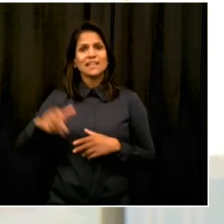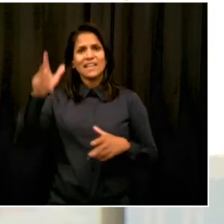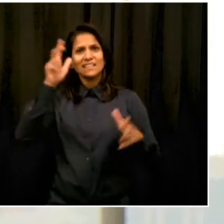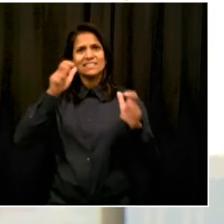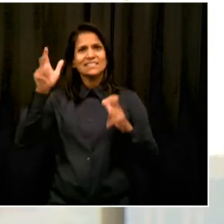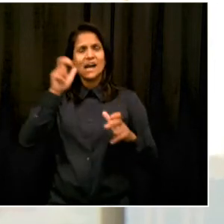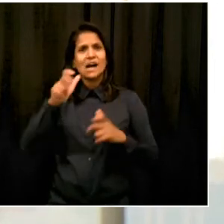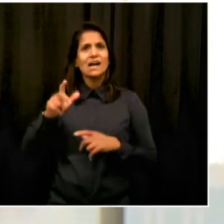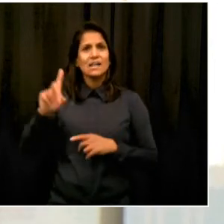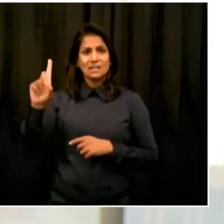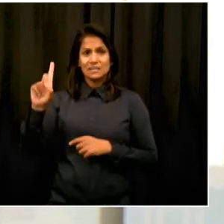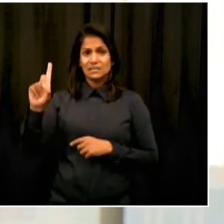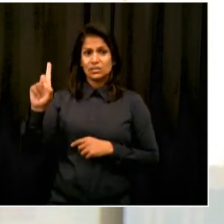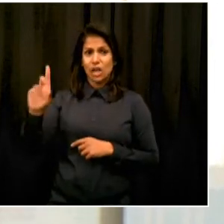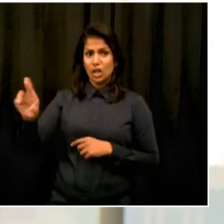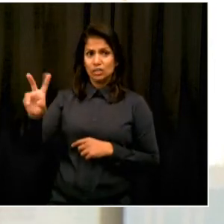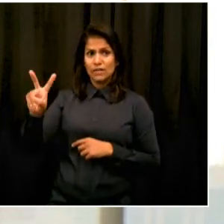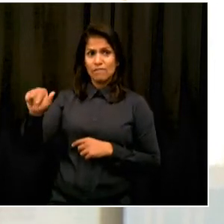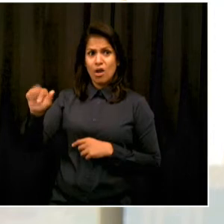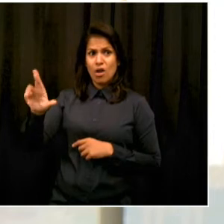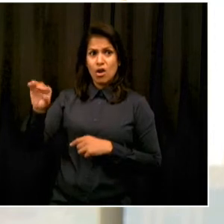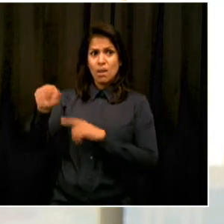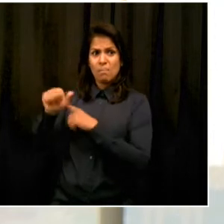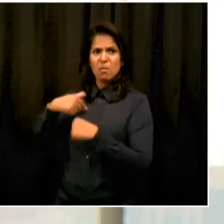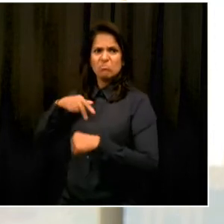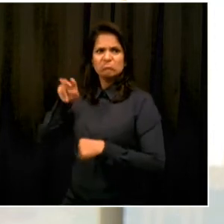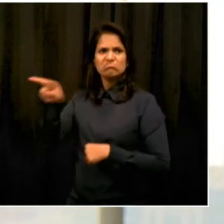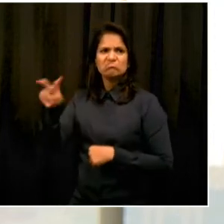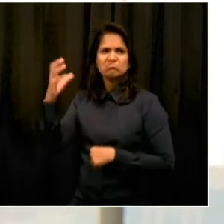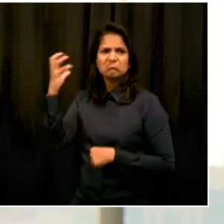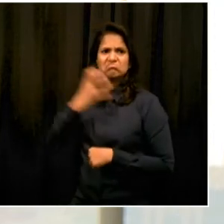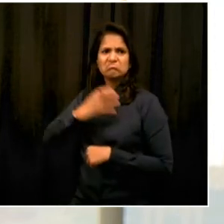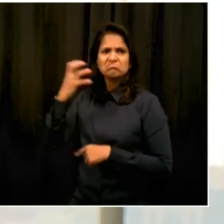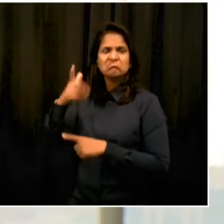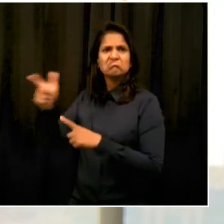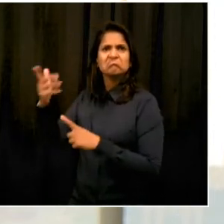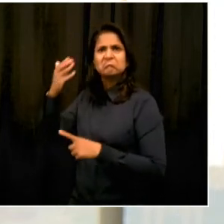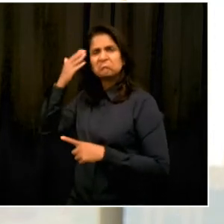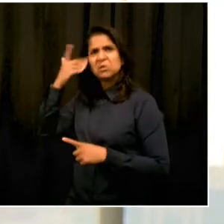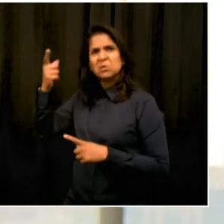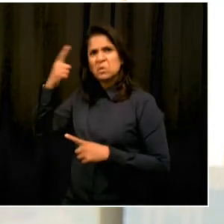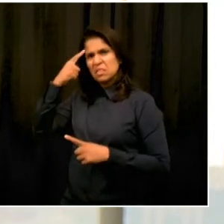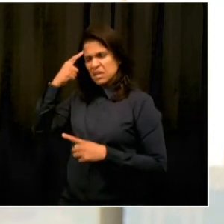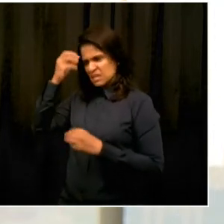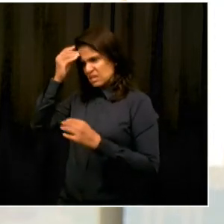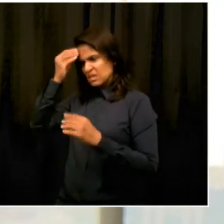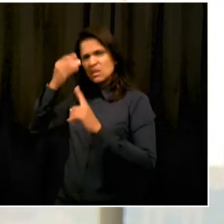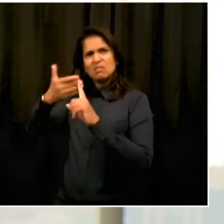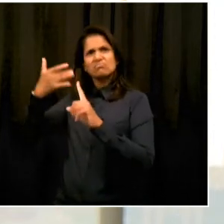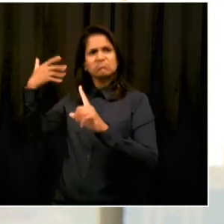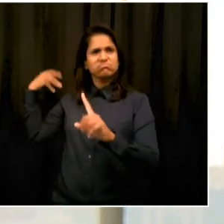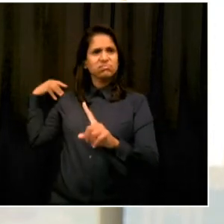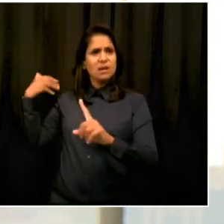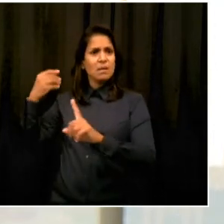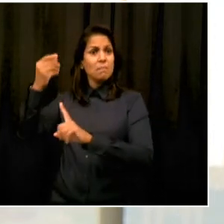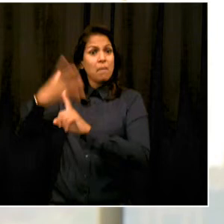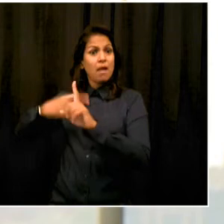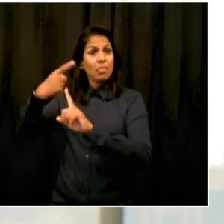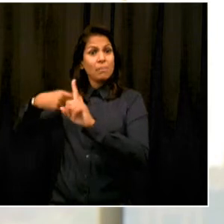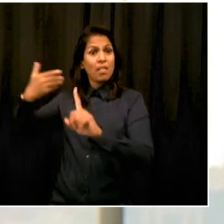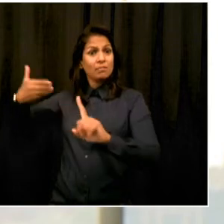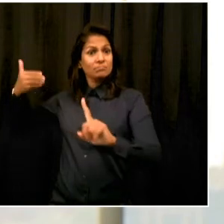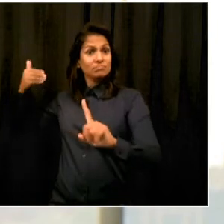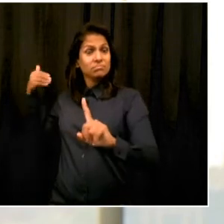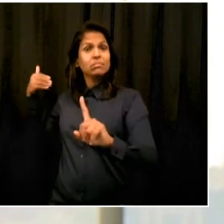I'm reminded of a conversation I had with him months ago, where he talked about his experiences in China, in fact, in